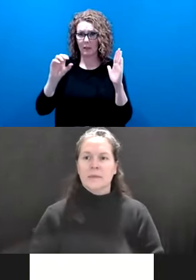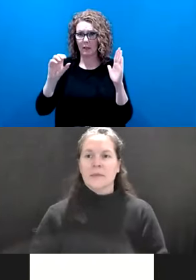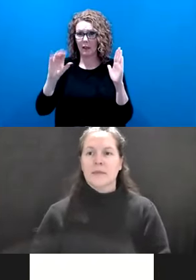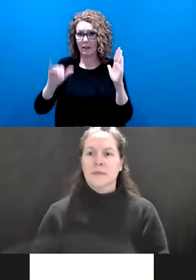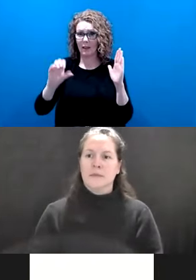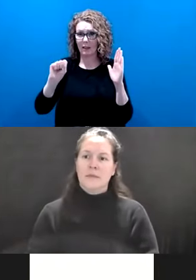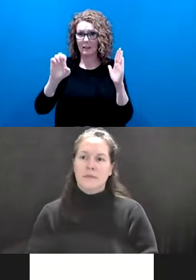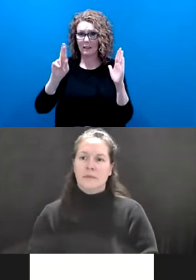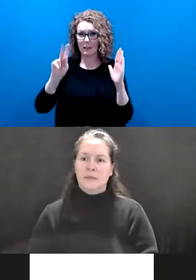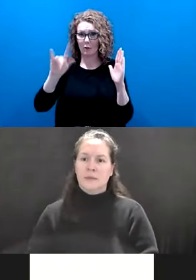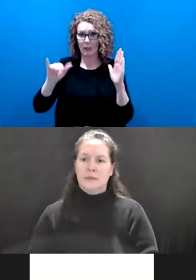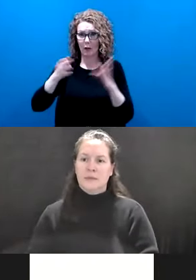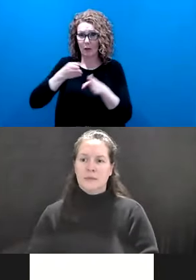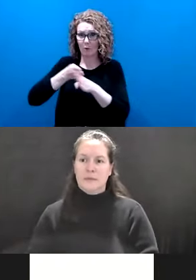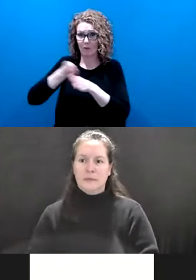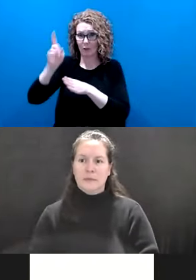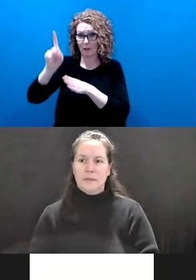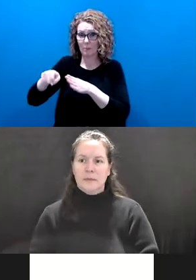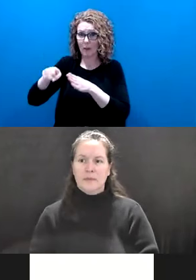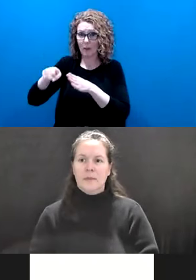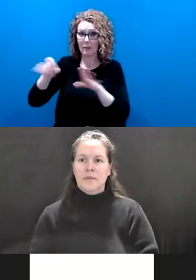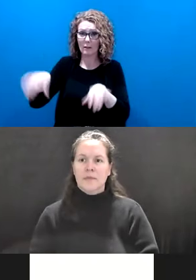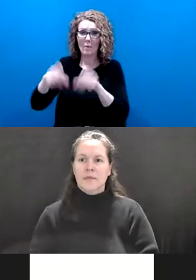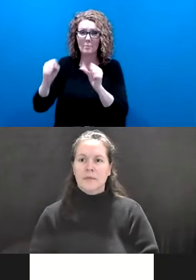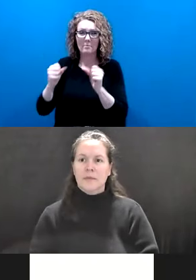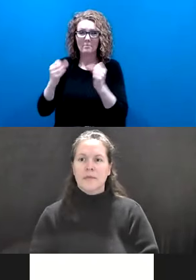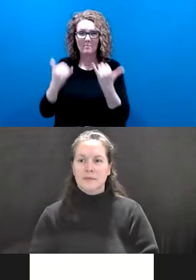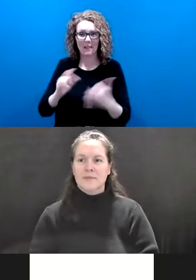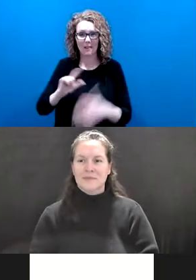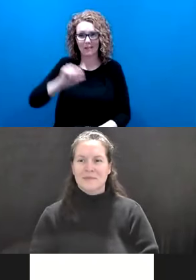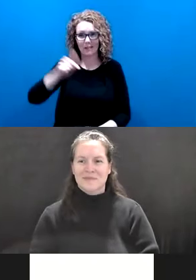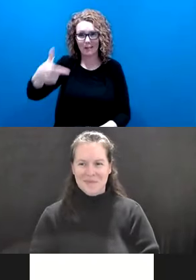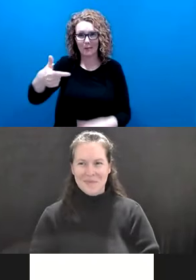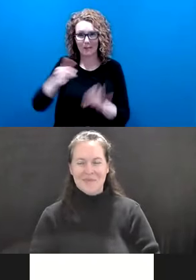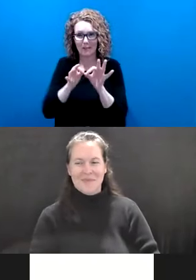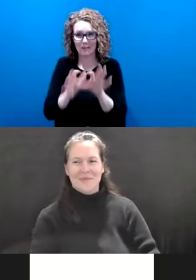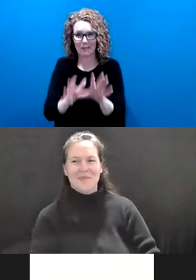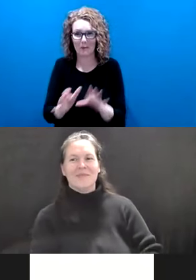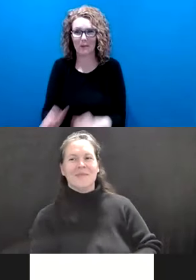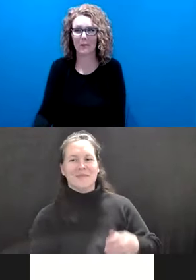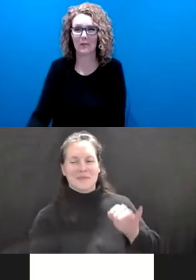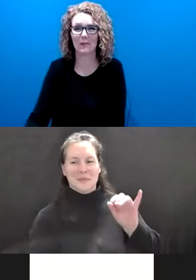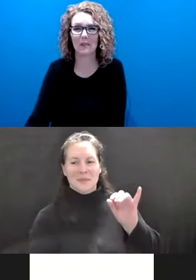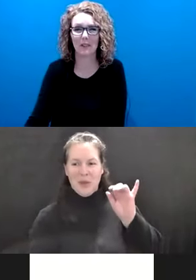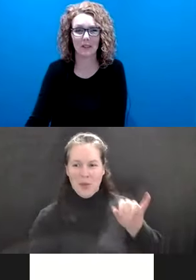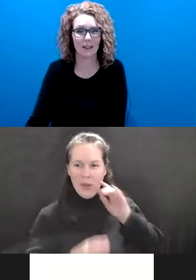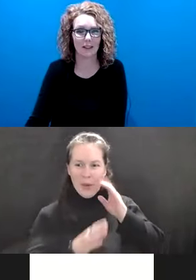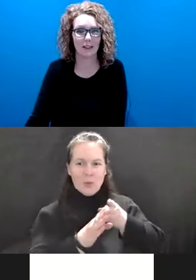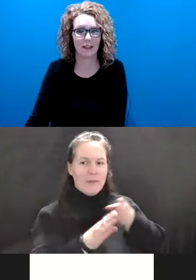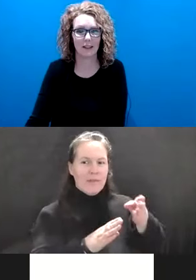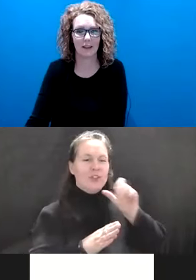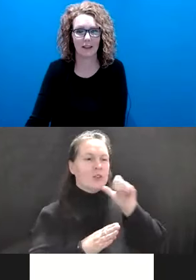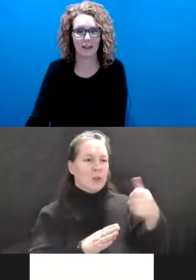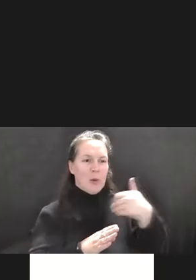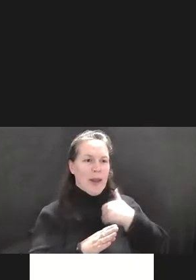to adopt. So what are those professions? Well, those are professions that don't have a board of